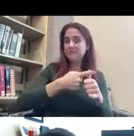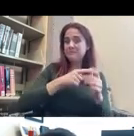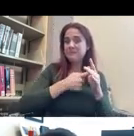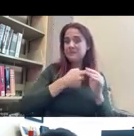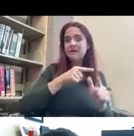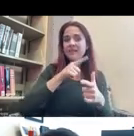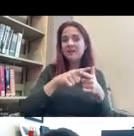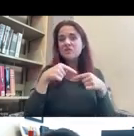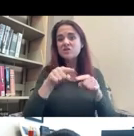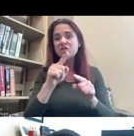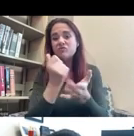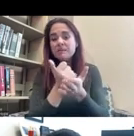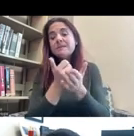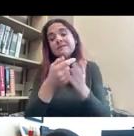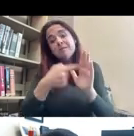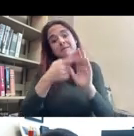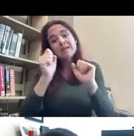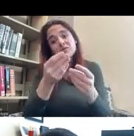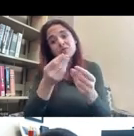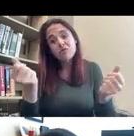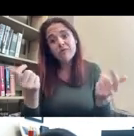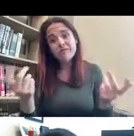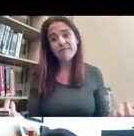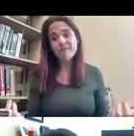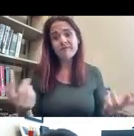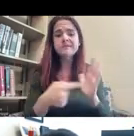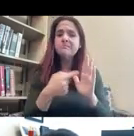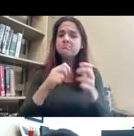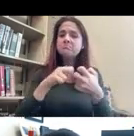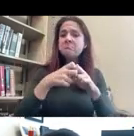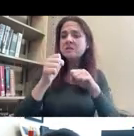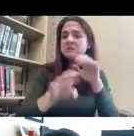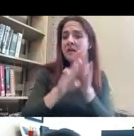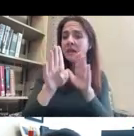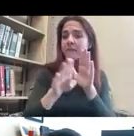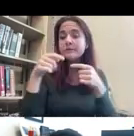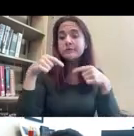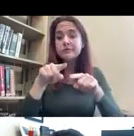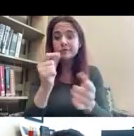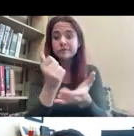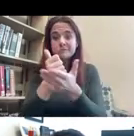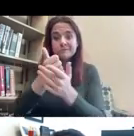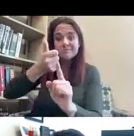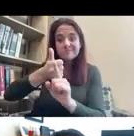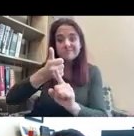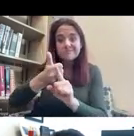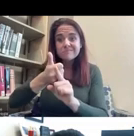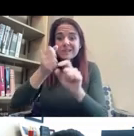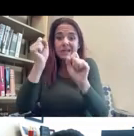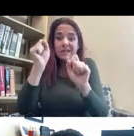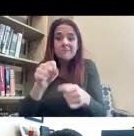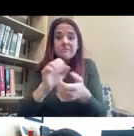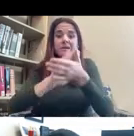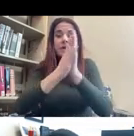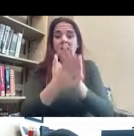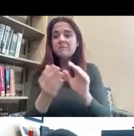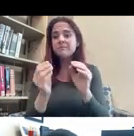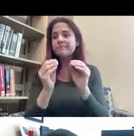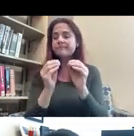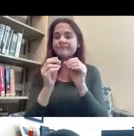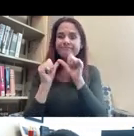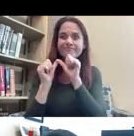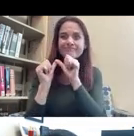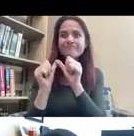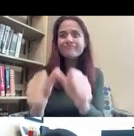can resolve. Sometimes problems can develop during treatment and they can become